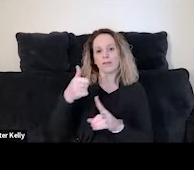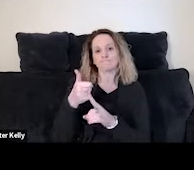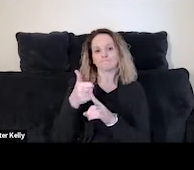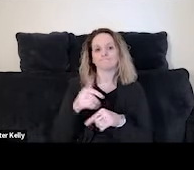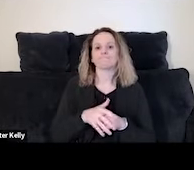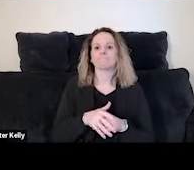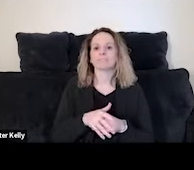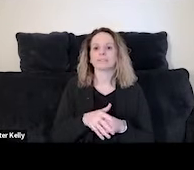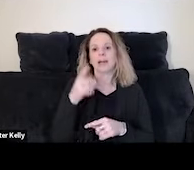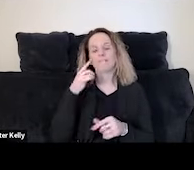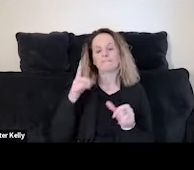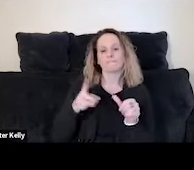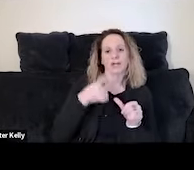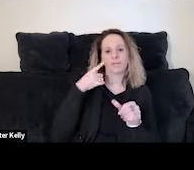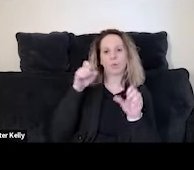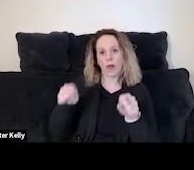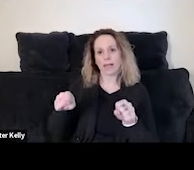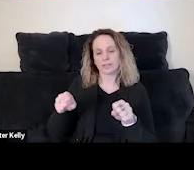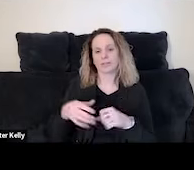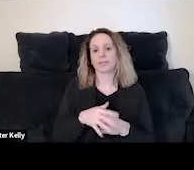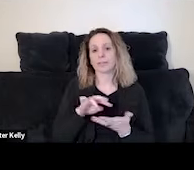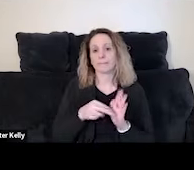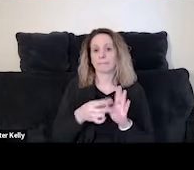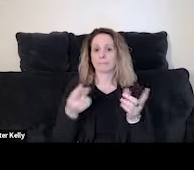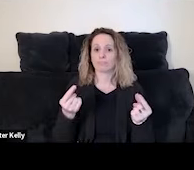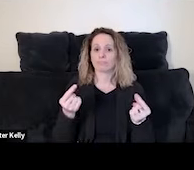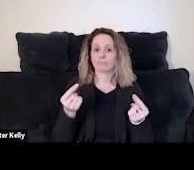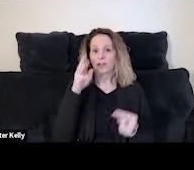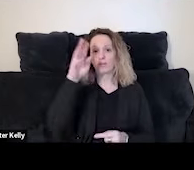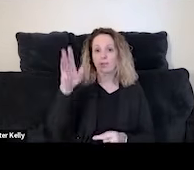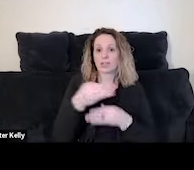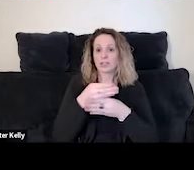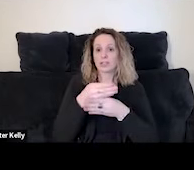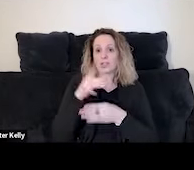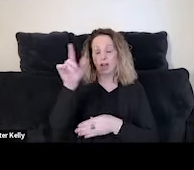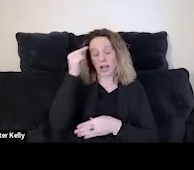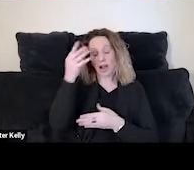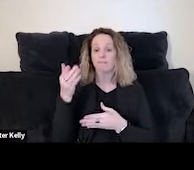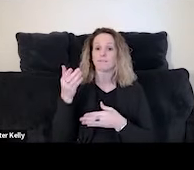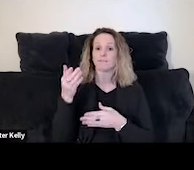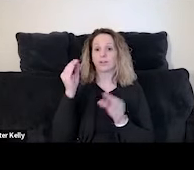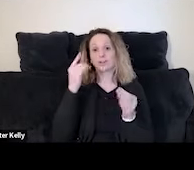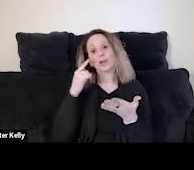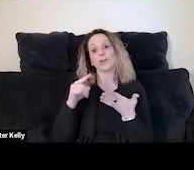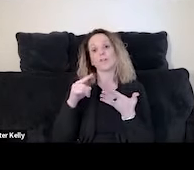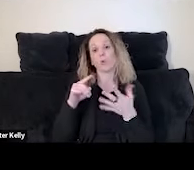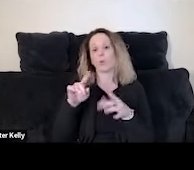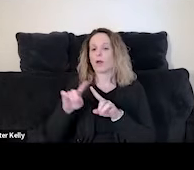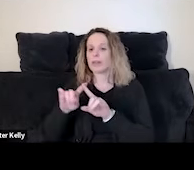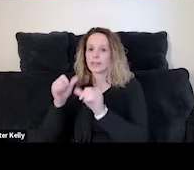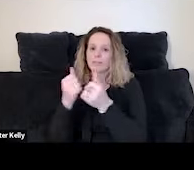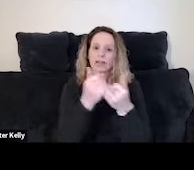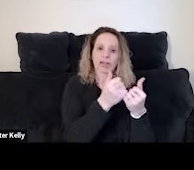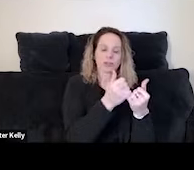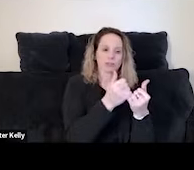in eligibility, but what we've done here is create a shared governance structure across these multiple cabinet agencies and looked